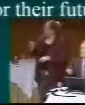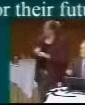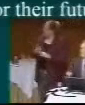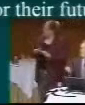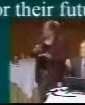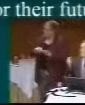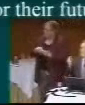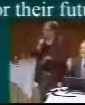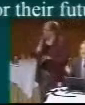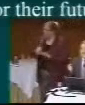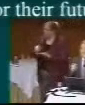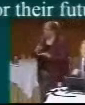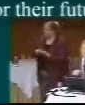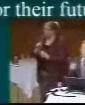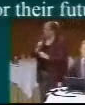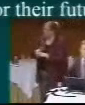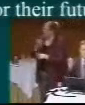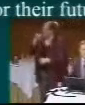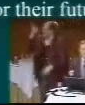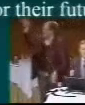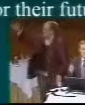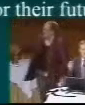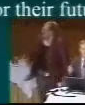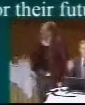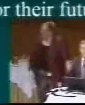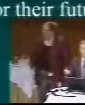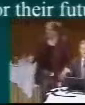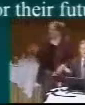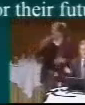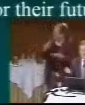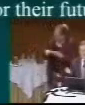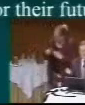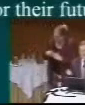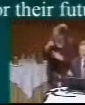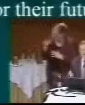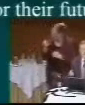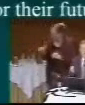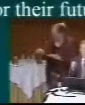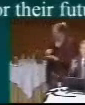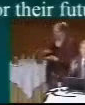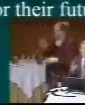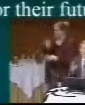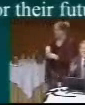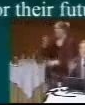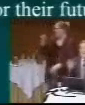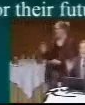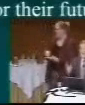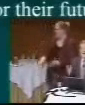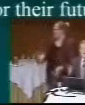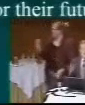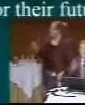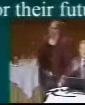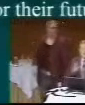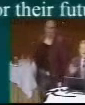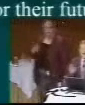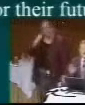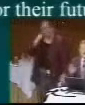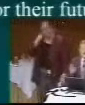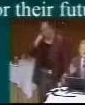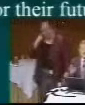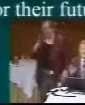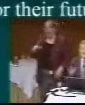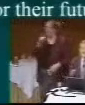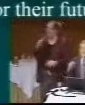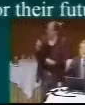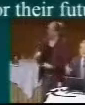for their future. Every student, students with disabilities included. Now, I'm not bashing